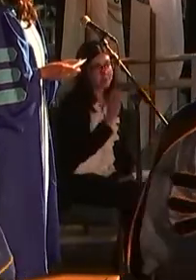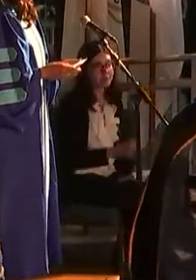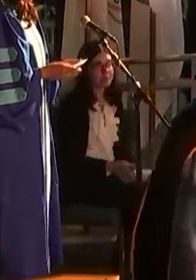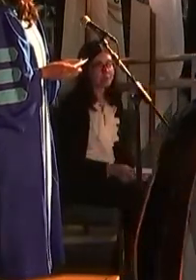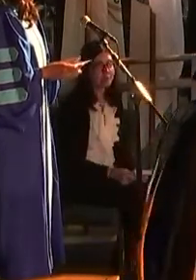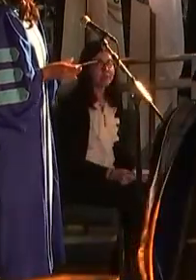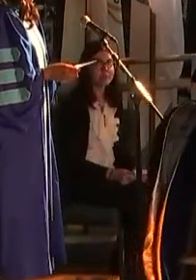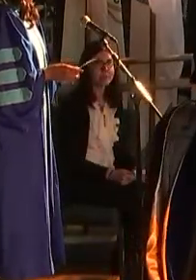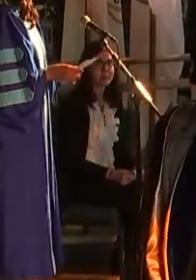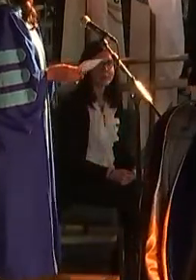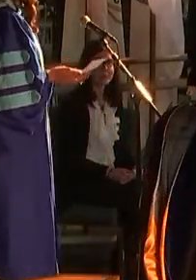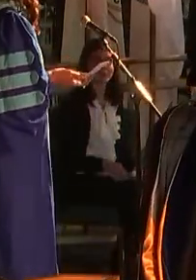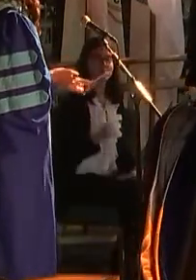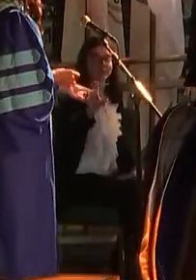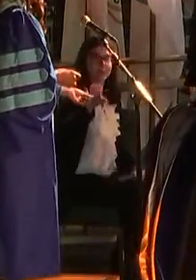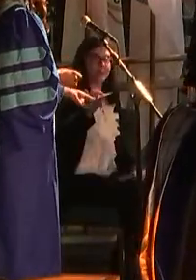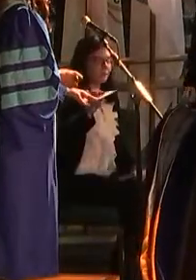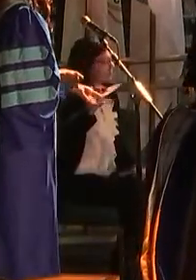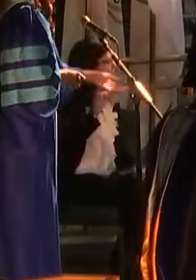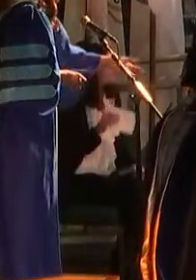Robert W. Marriott.